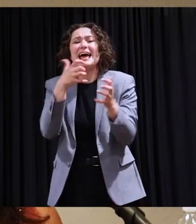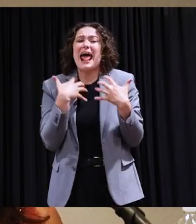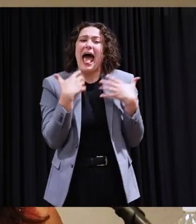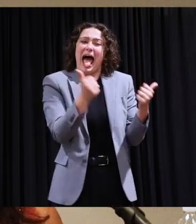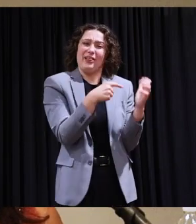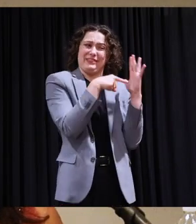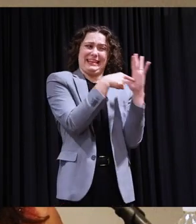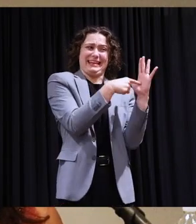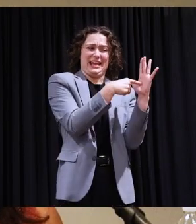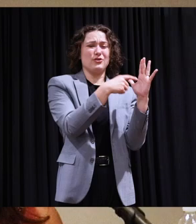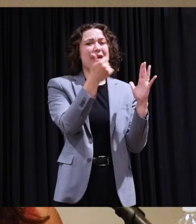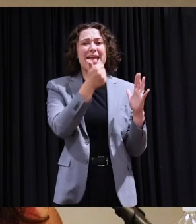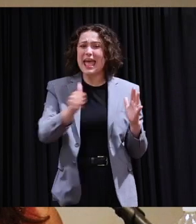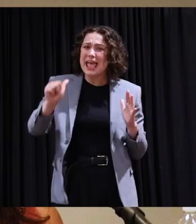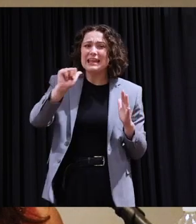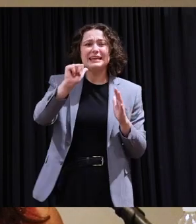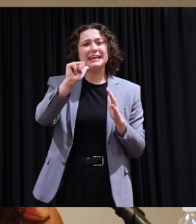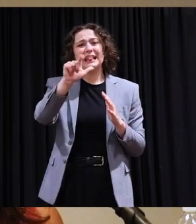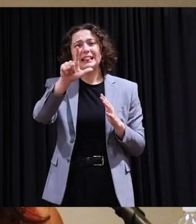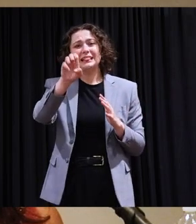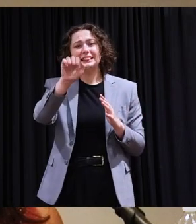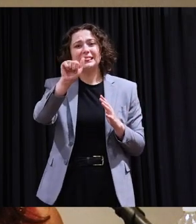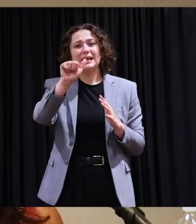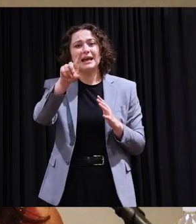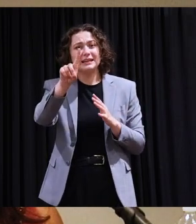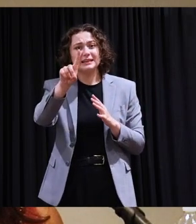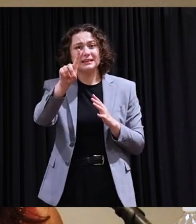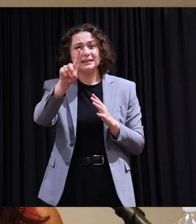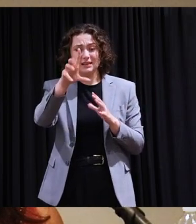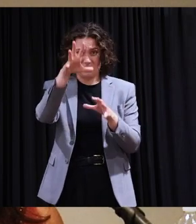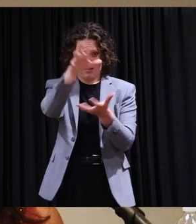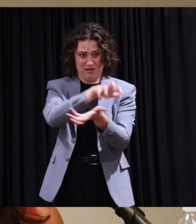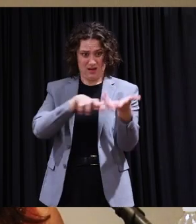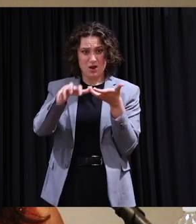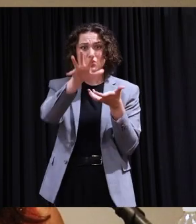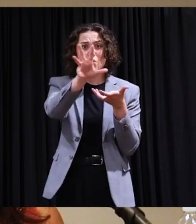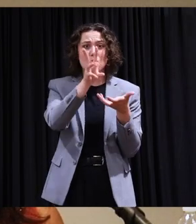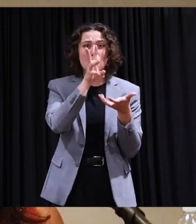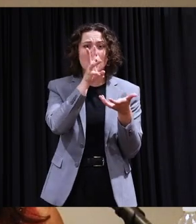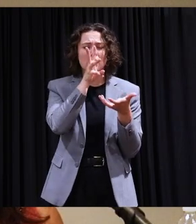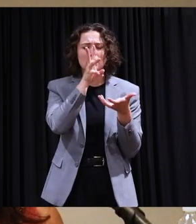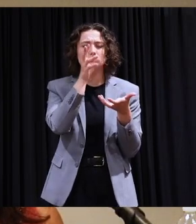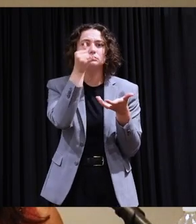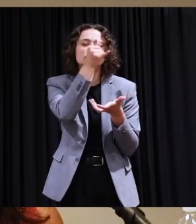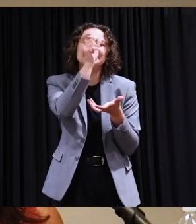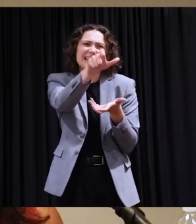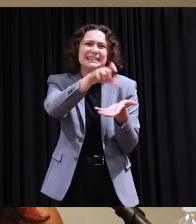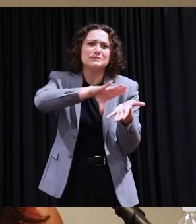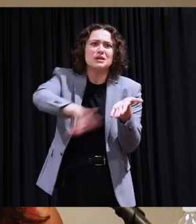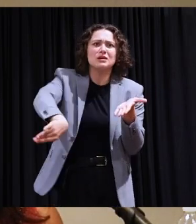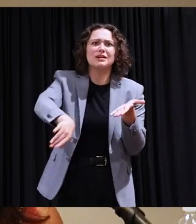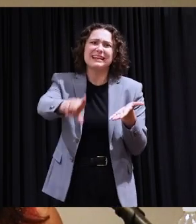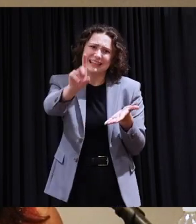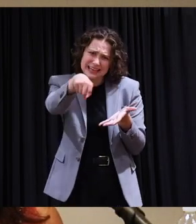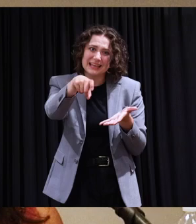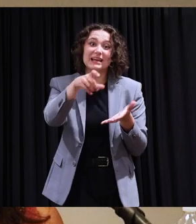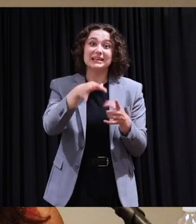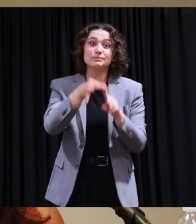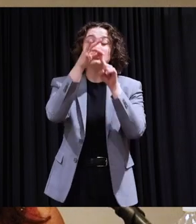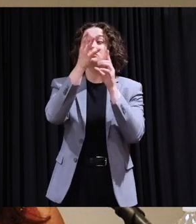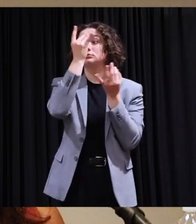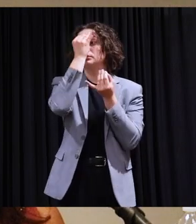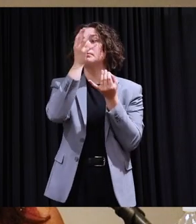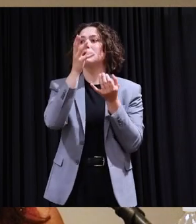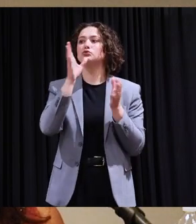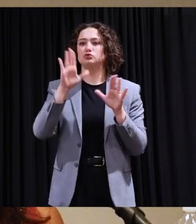lead coming in your water needs to be eliminated, especially as you think about children who are consuming this for a long amount of time. So over